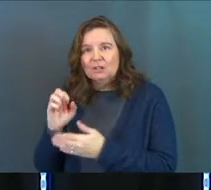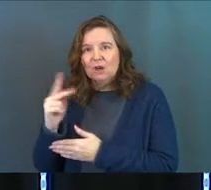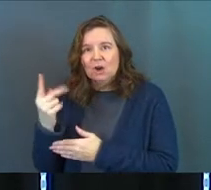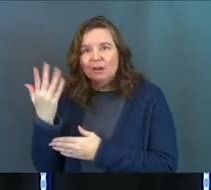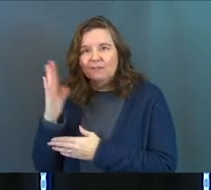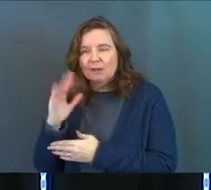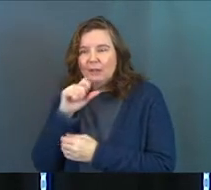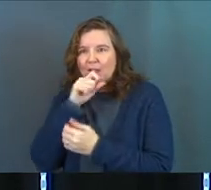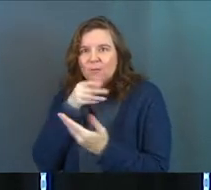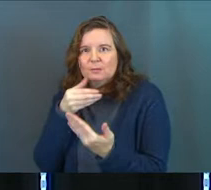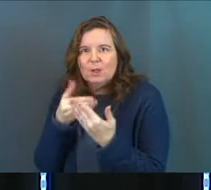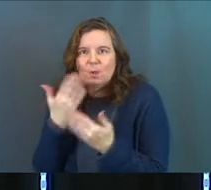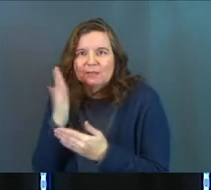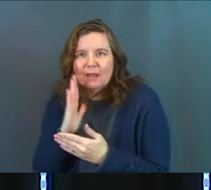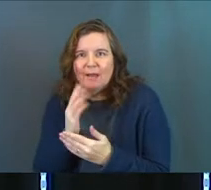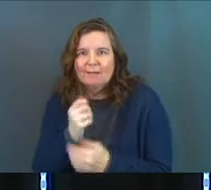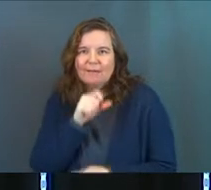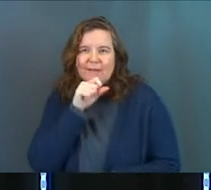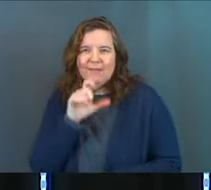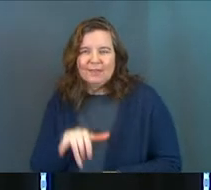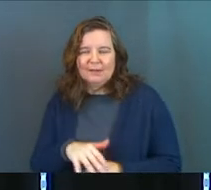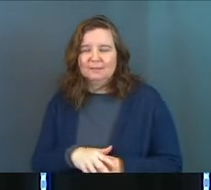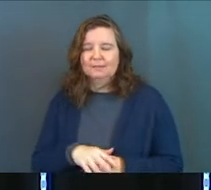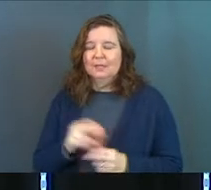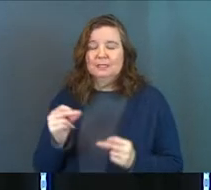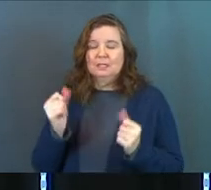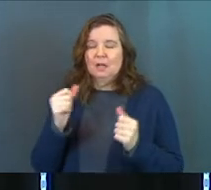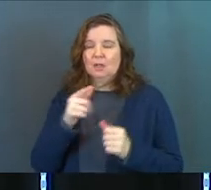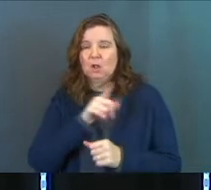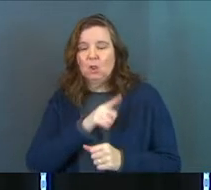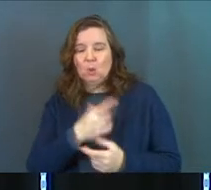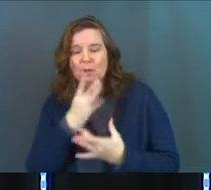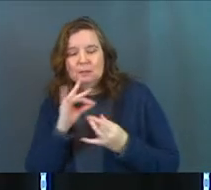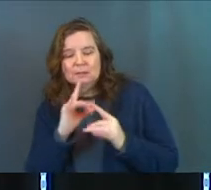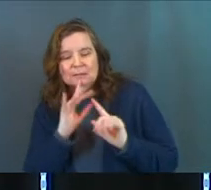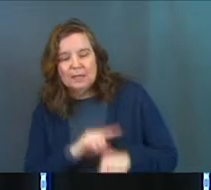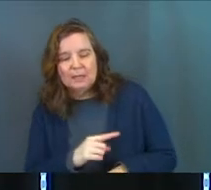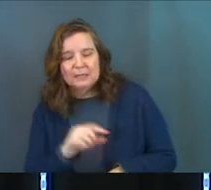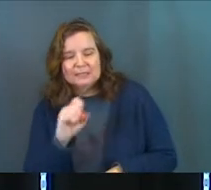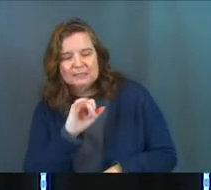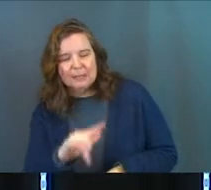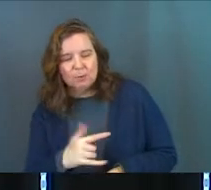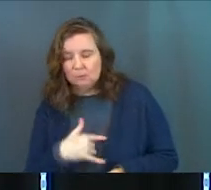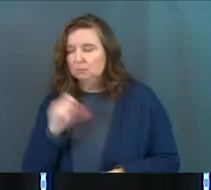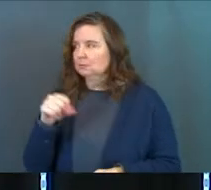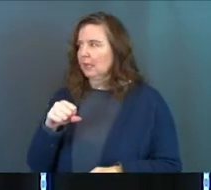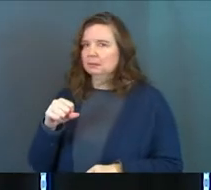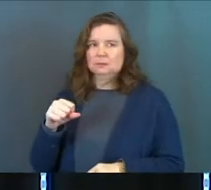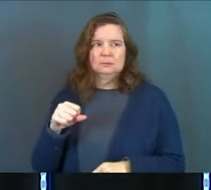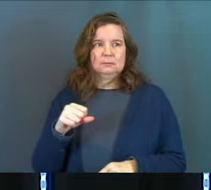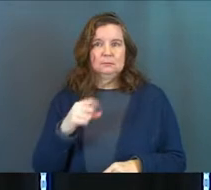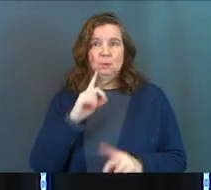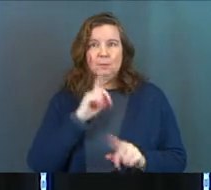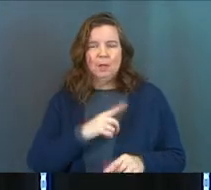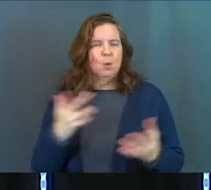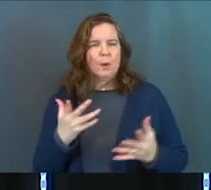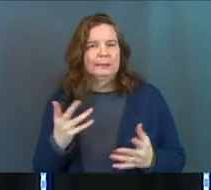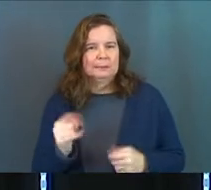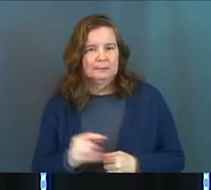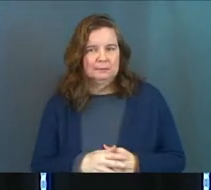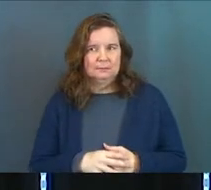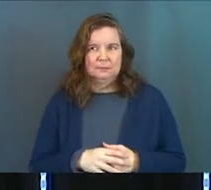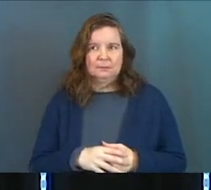picture, right? Like he wants to be close to God. And suddenly the Lord called out, Samuel. Yes, Samuel replied, what is